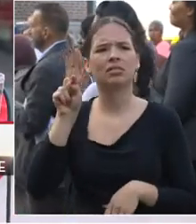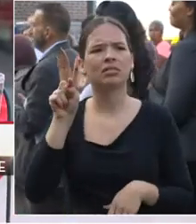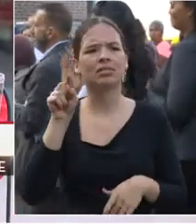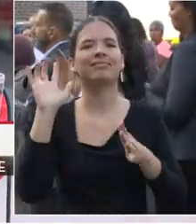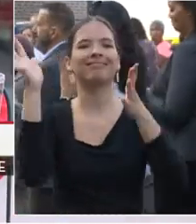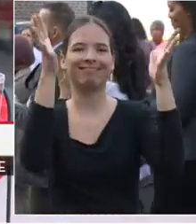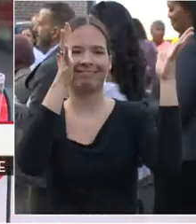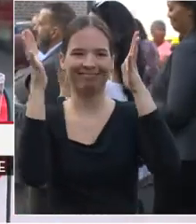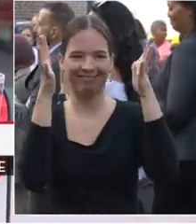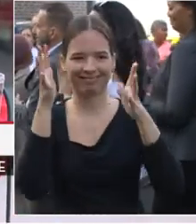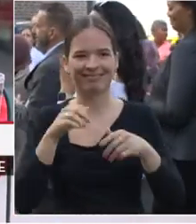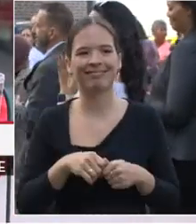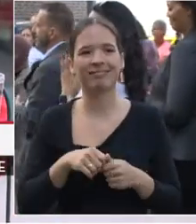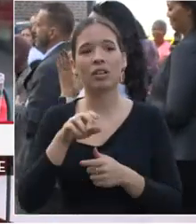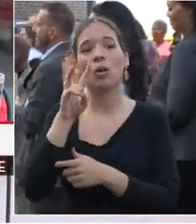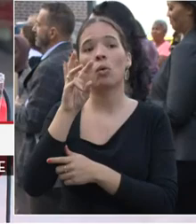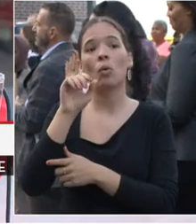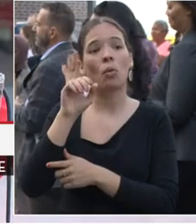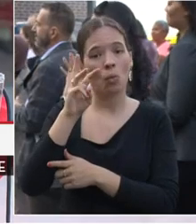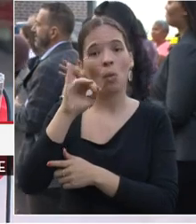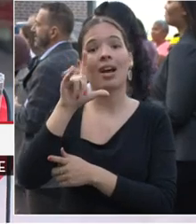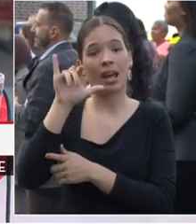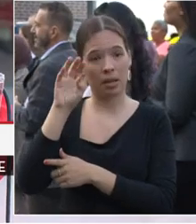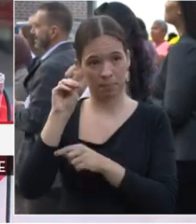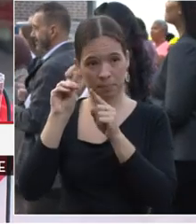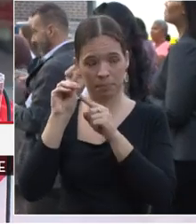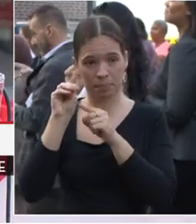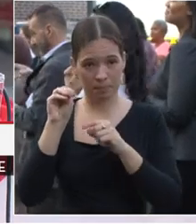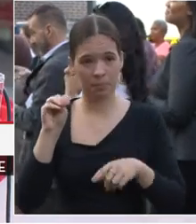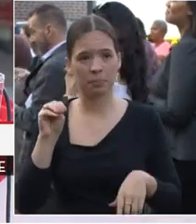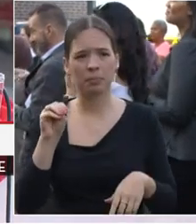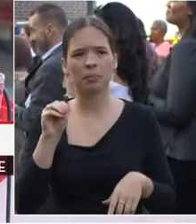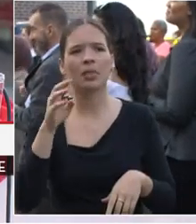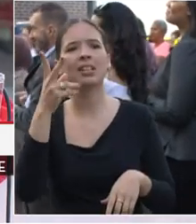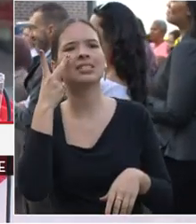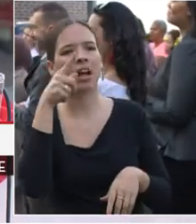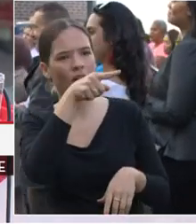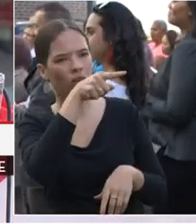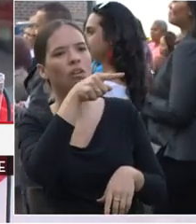William C. Smith, and I saw Chris somewhere.